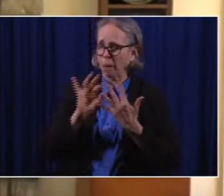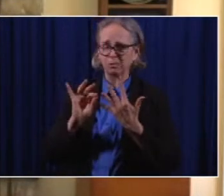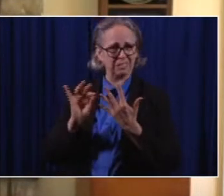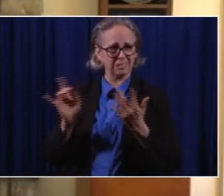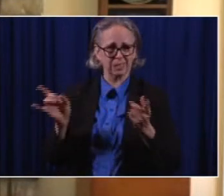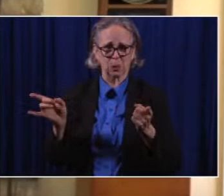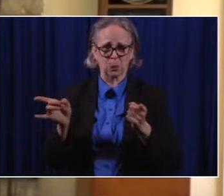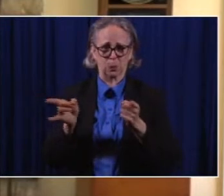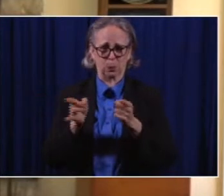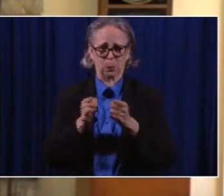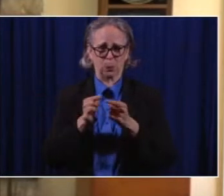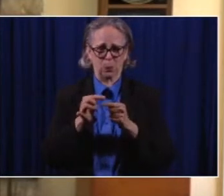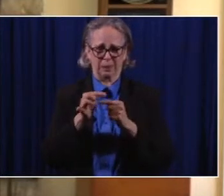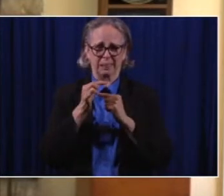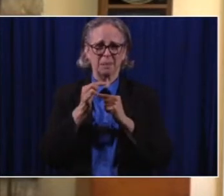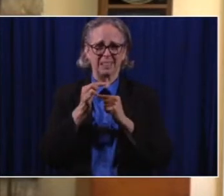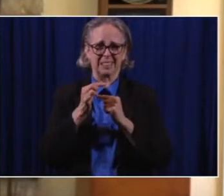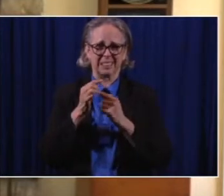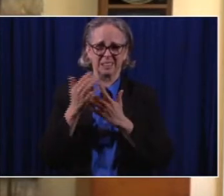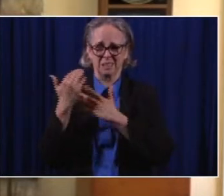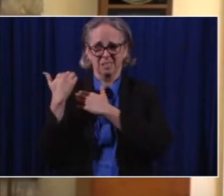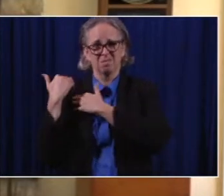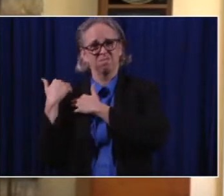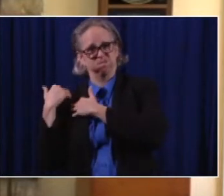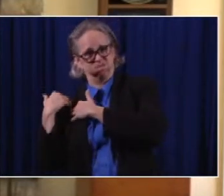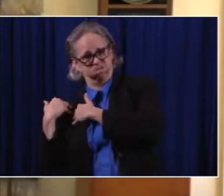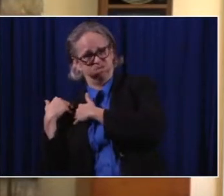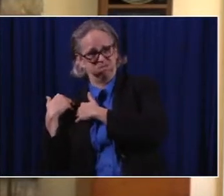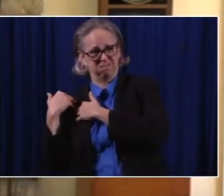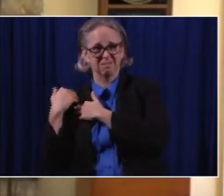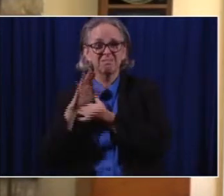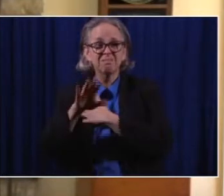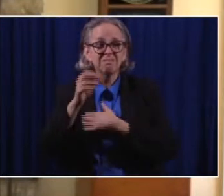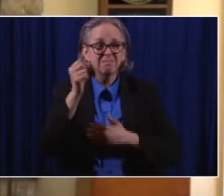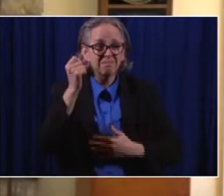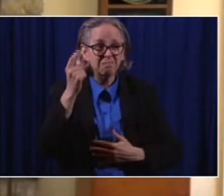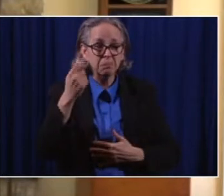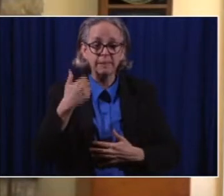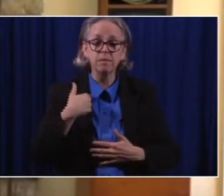totally irresponsible at this point not to take actions.